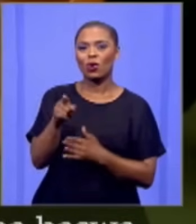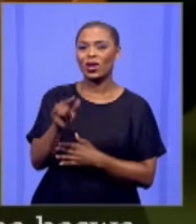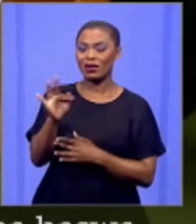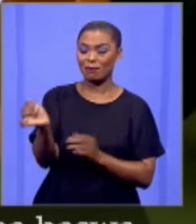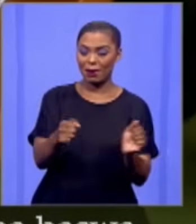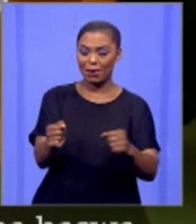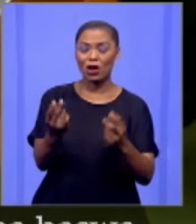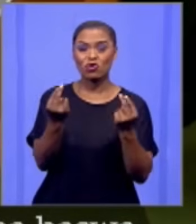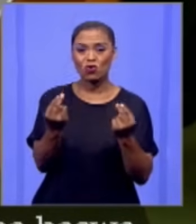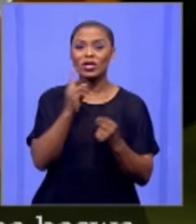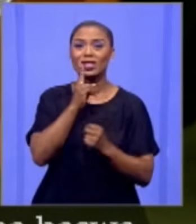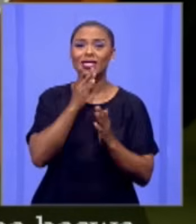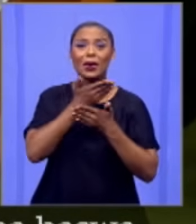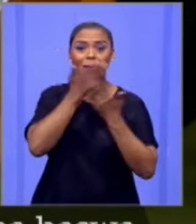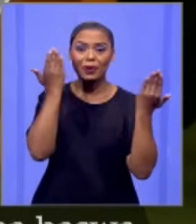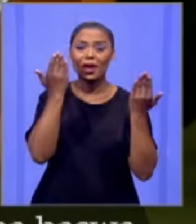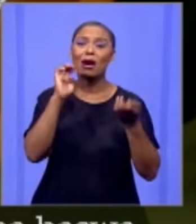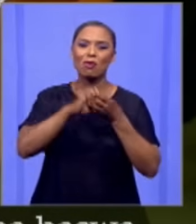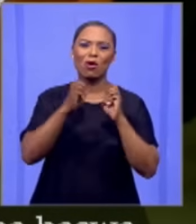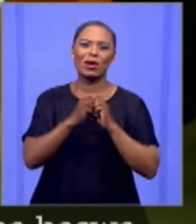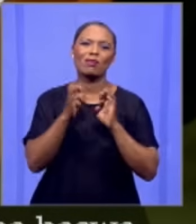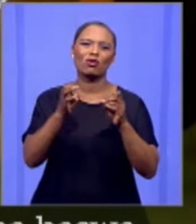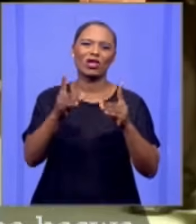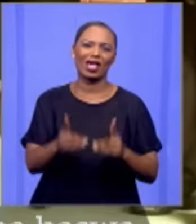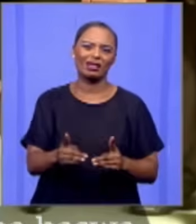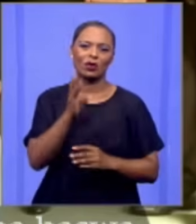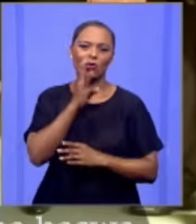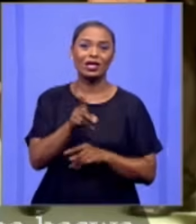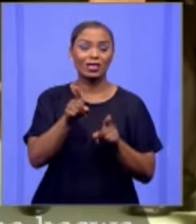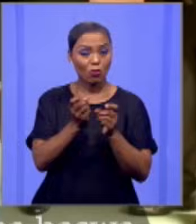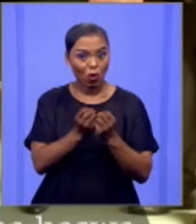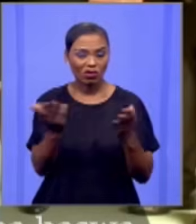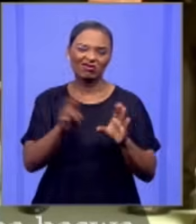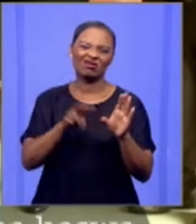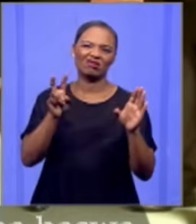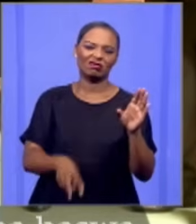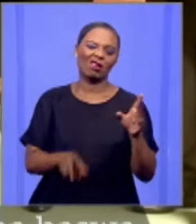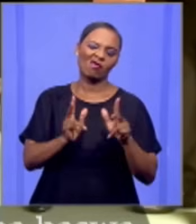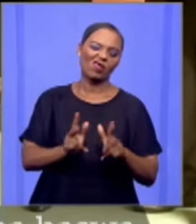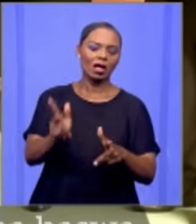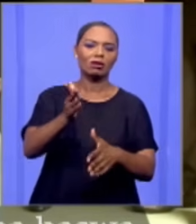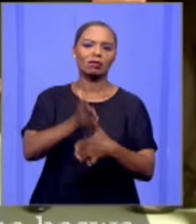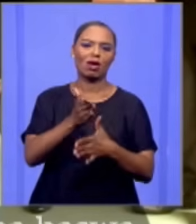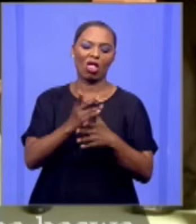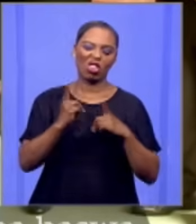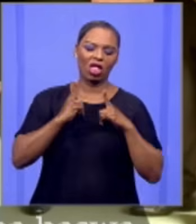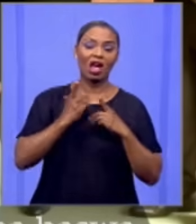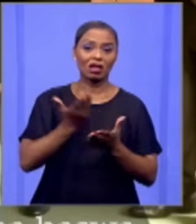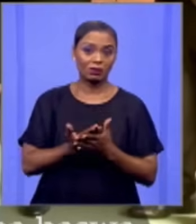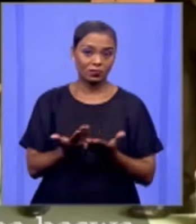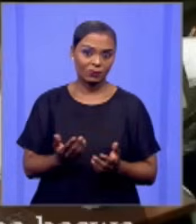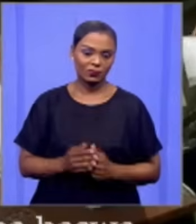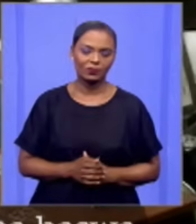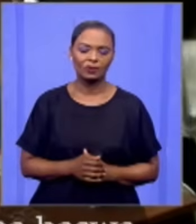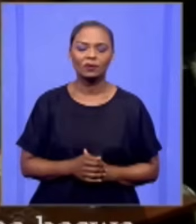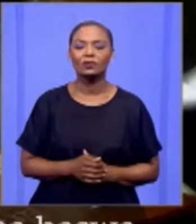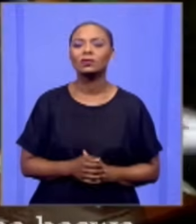hlola mathata lefapheng la thuto le go hlola gore barutiši ba itokolle mošomong pele ga nako. Re tlo šomiša molao